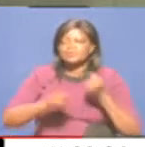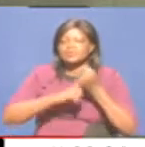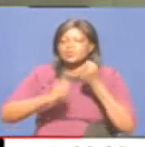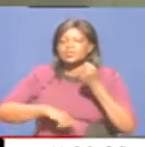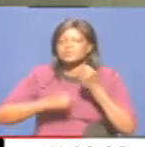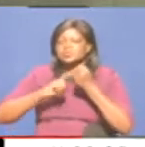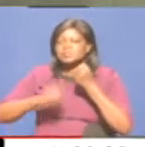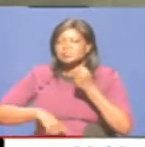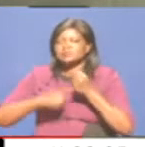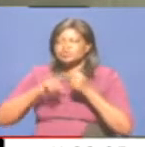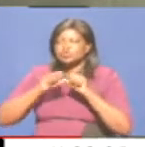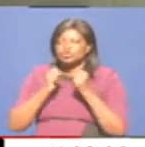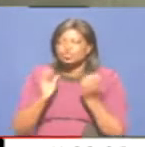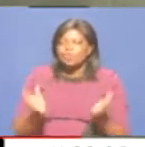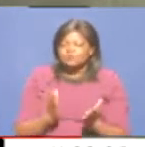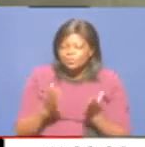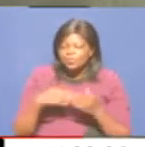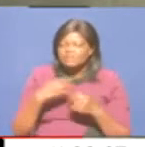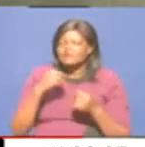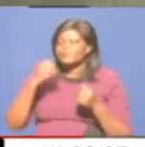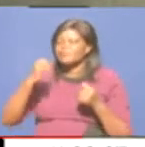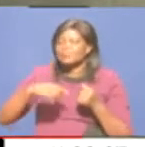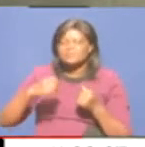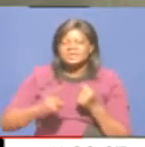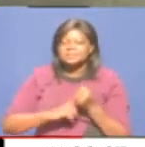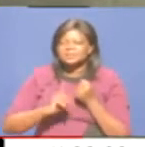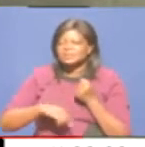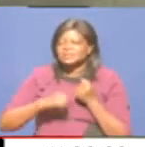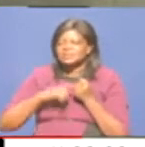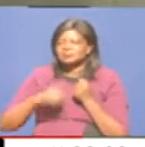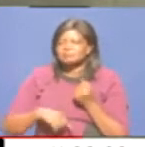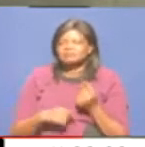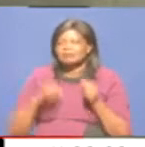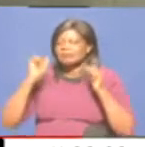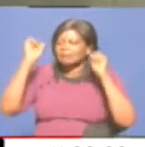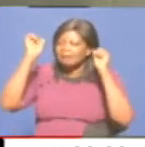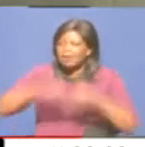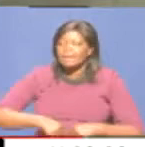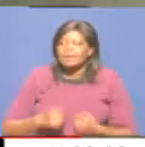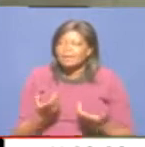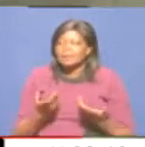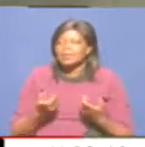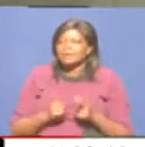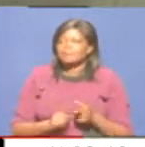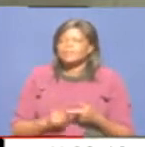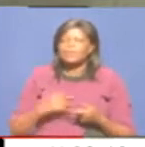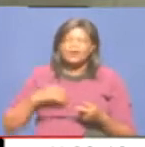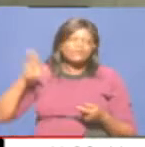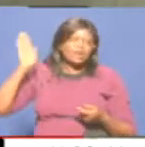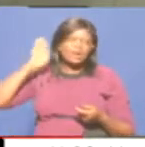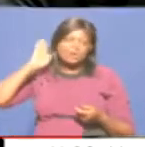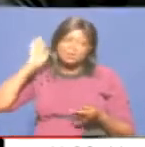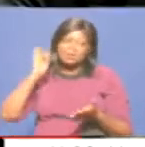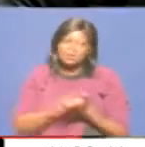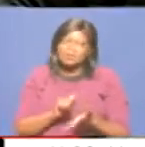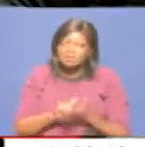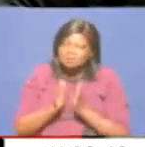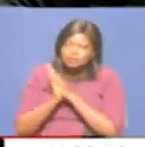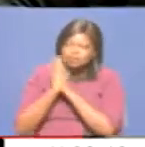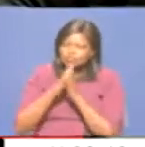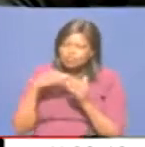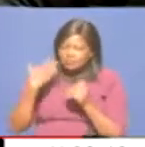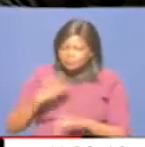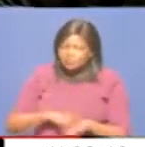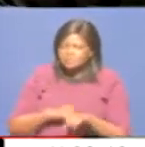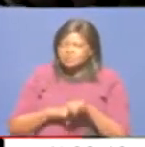welfare. Is it practical and is it doable? And of course, we've had this narrative each and every